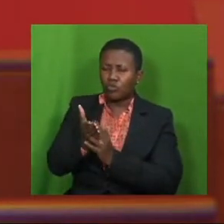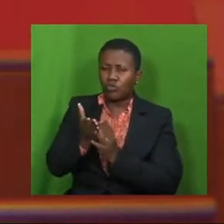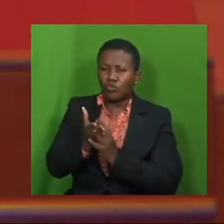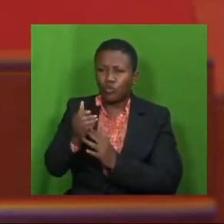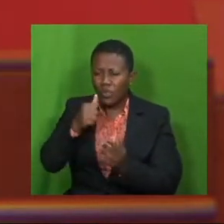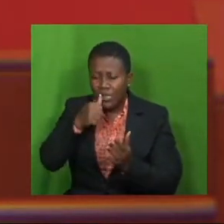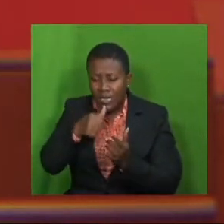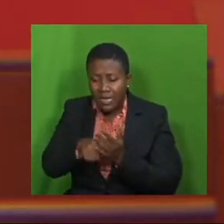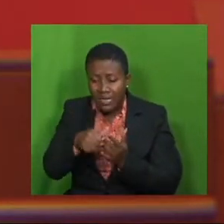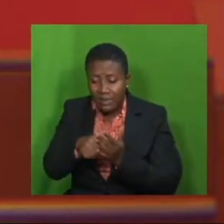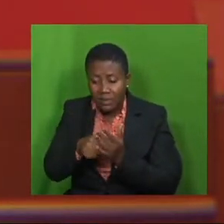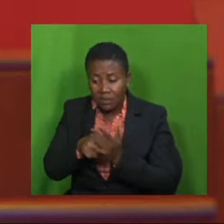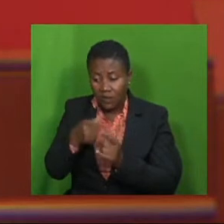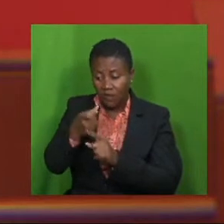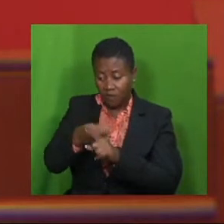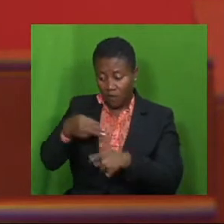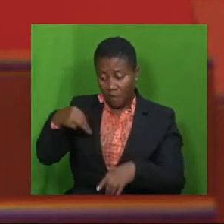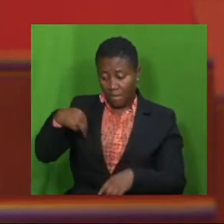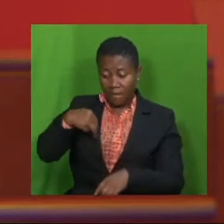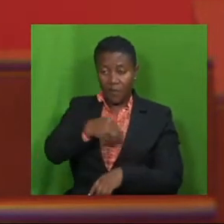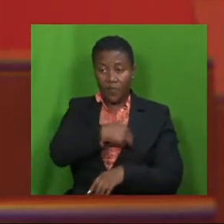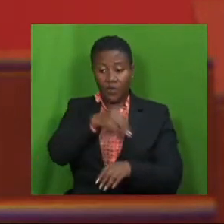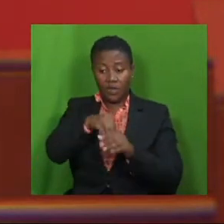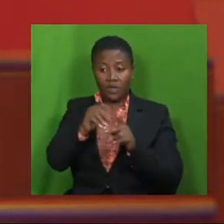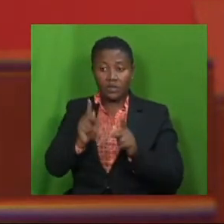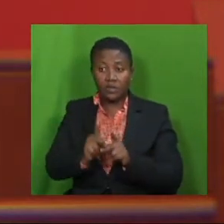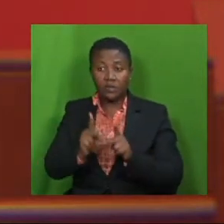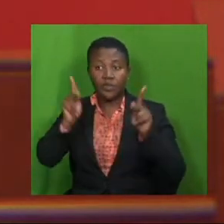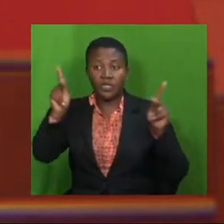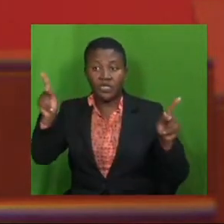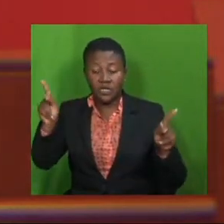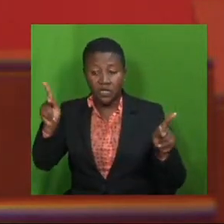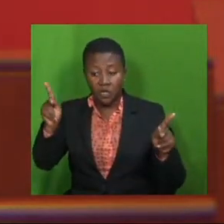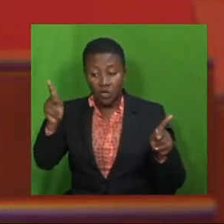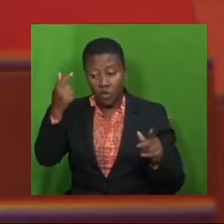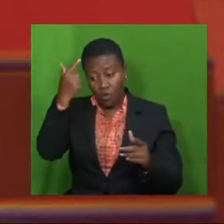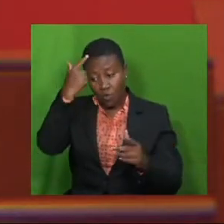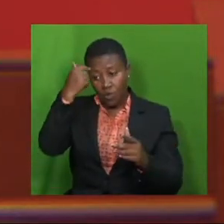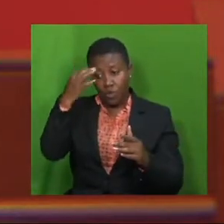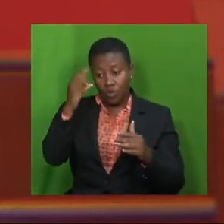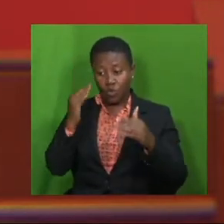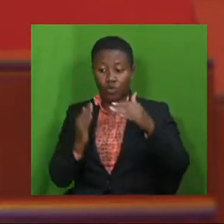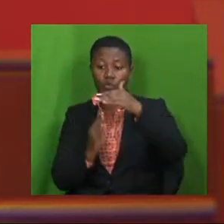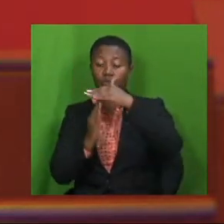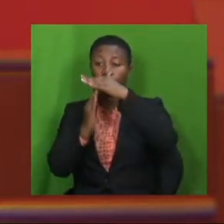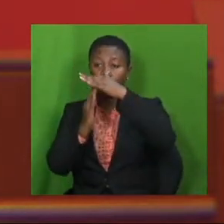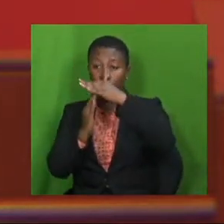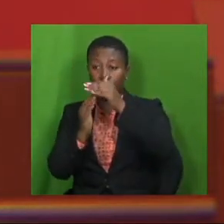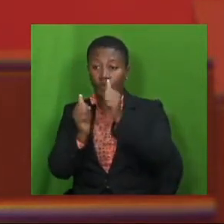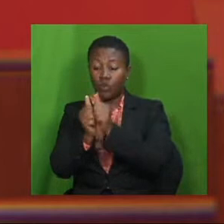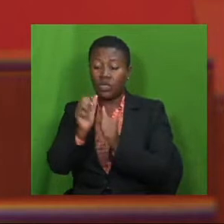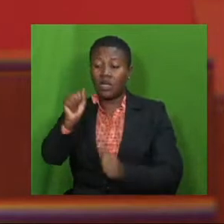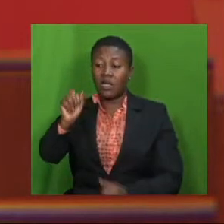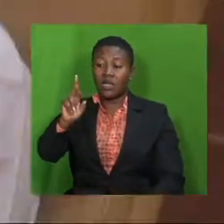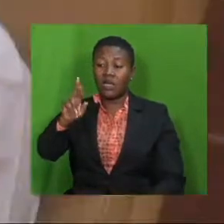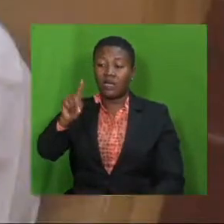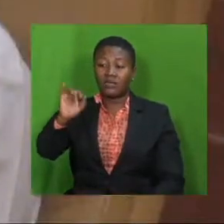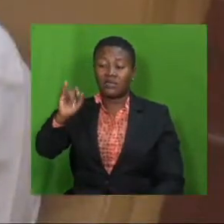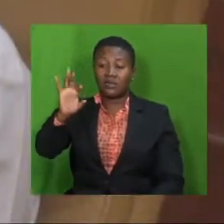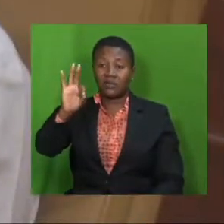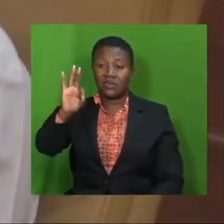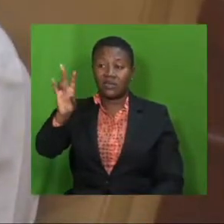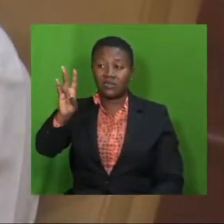the public to a possible breach of Article 97(1)(c) and